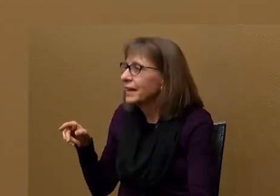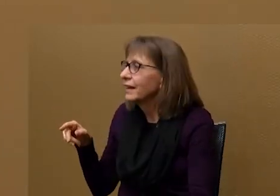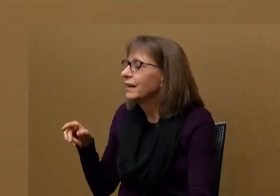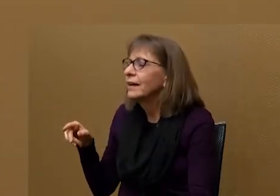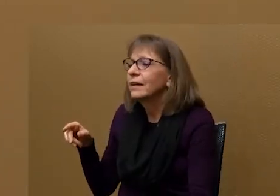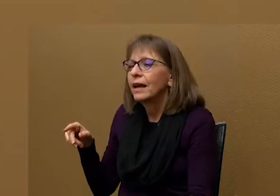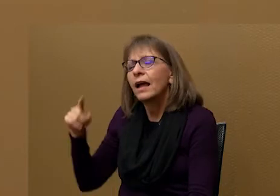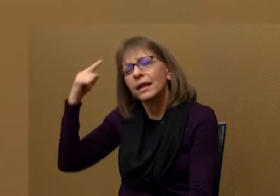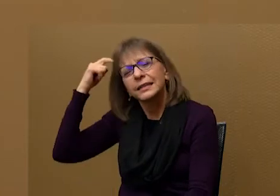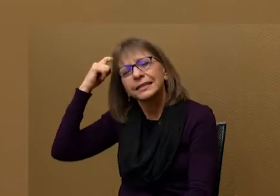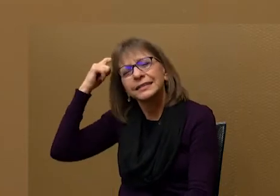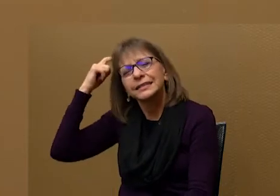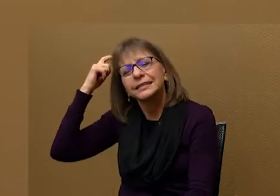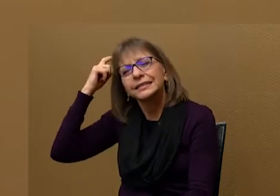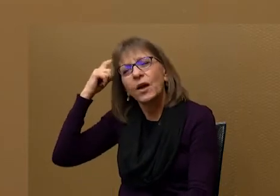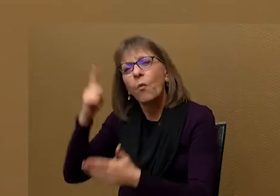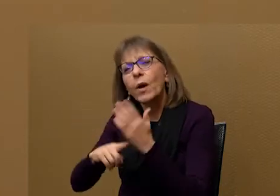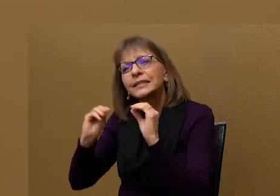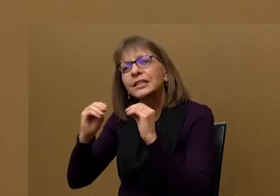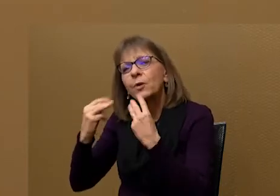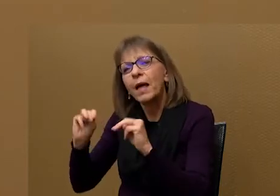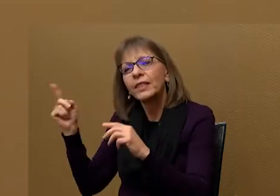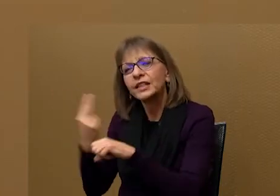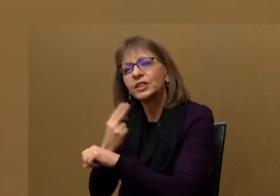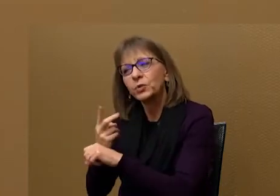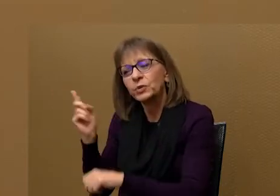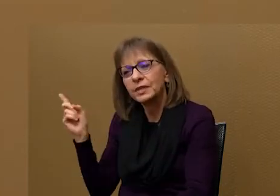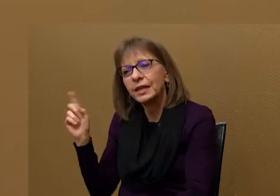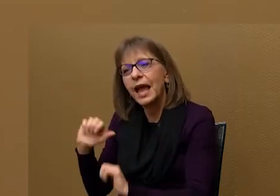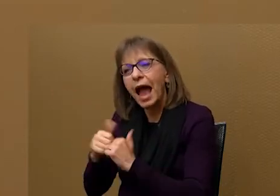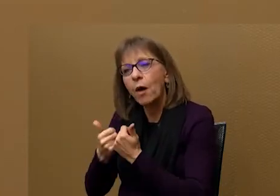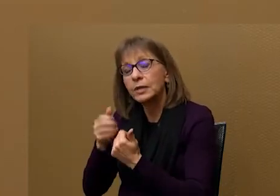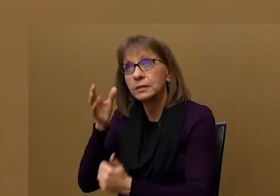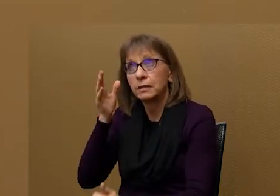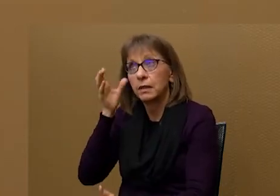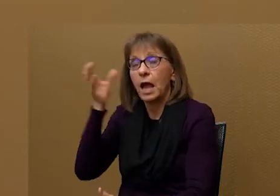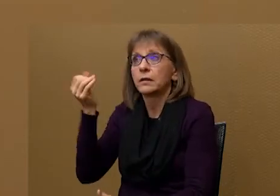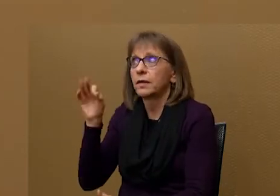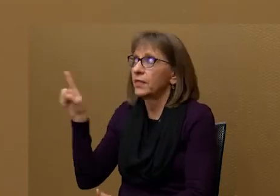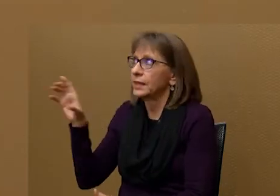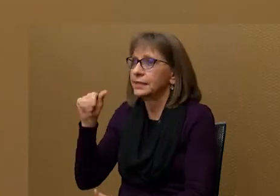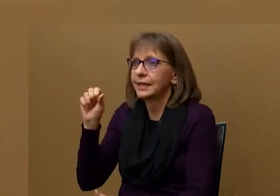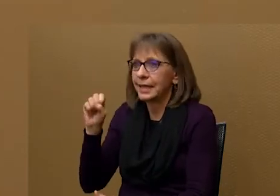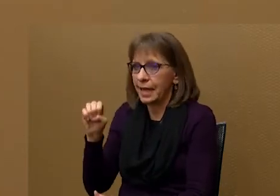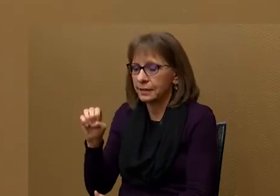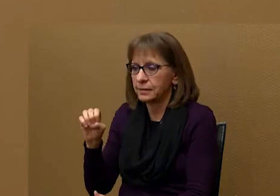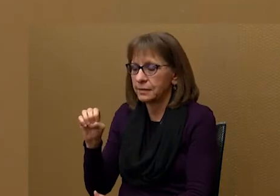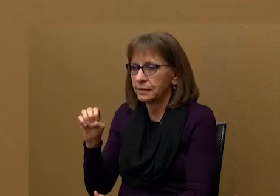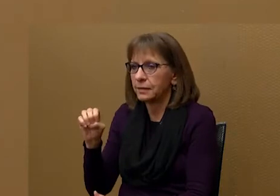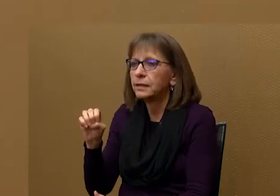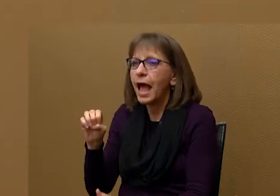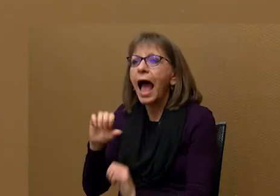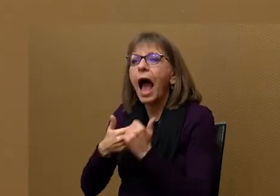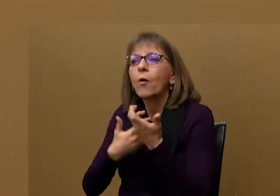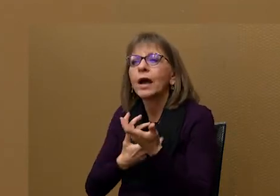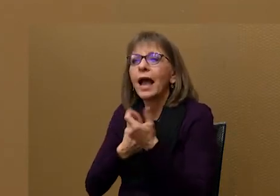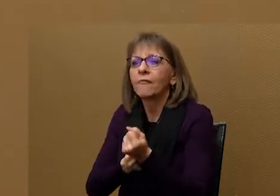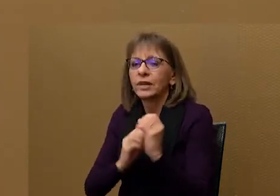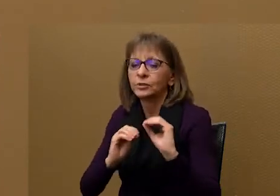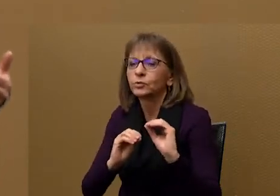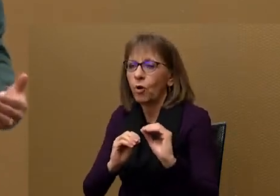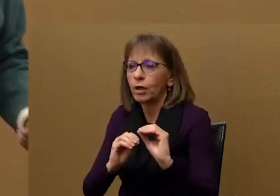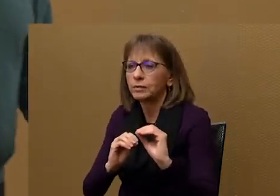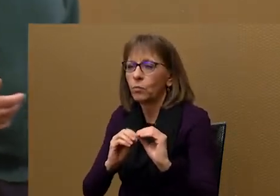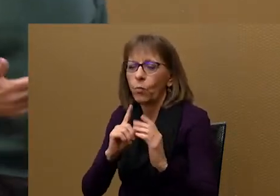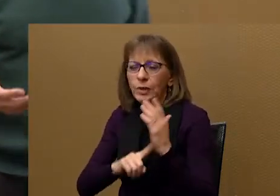ask again, what's the teaching method? How is the concept of, in this case, conflict being taught? What's the teaching